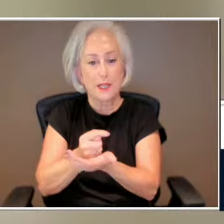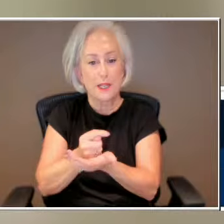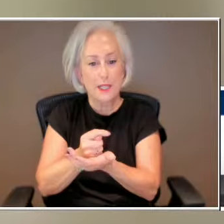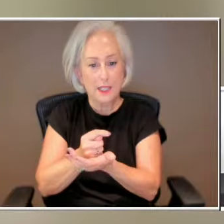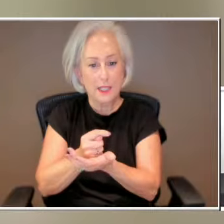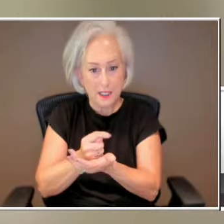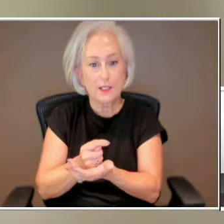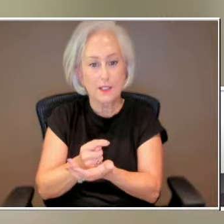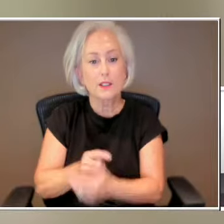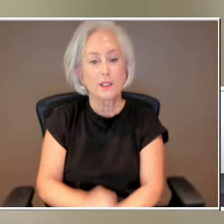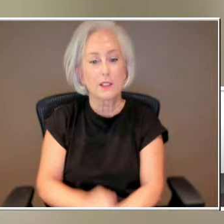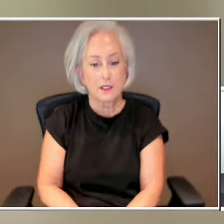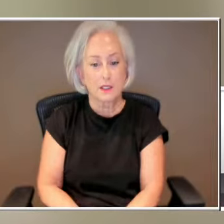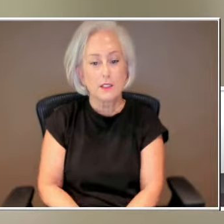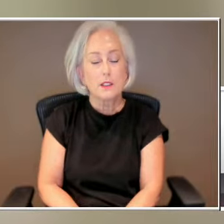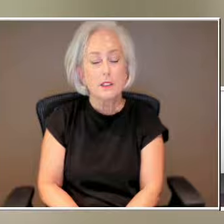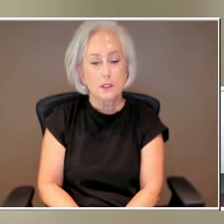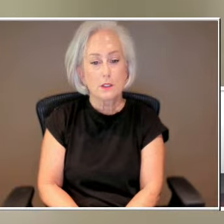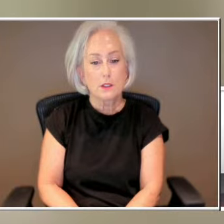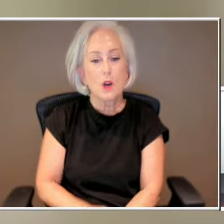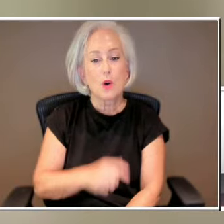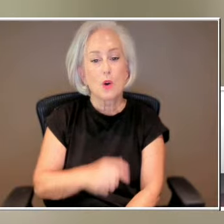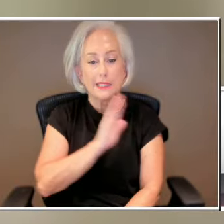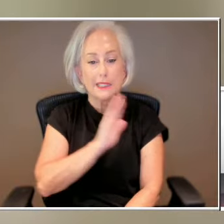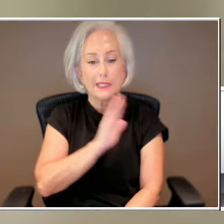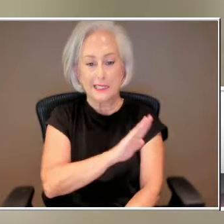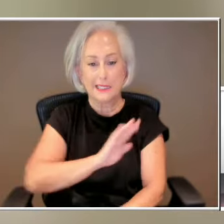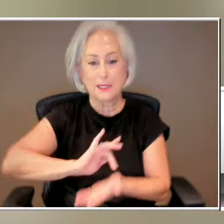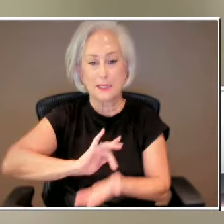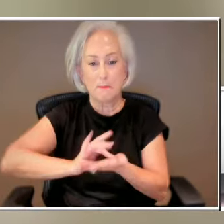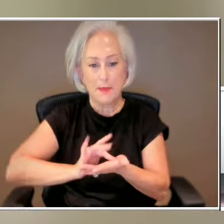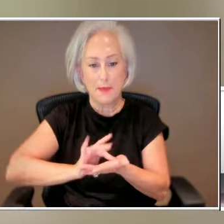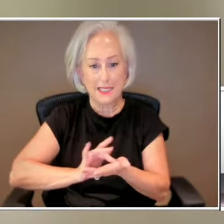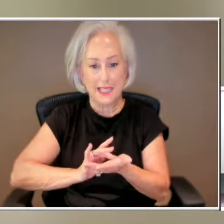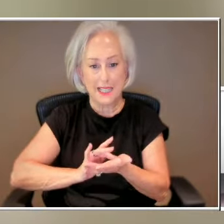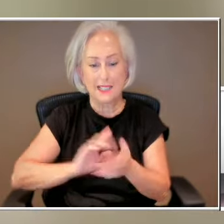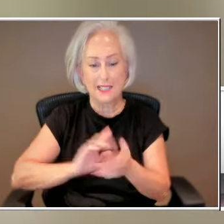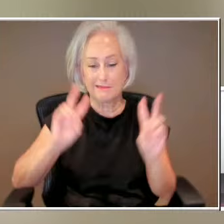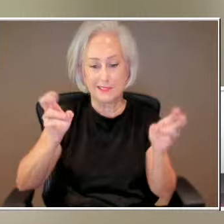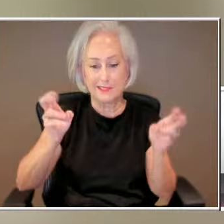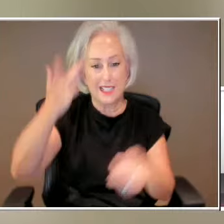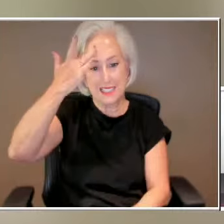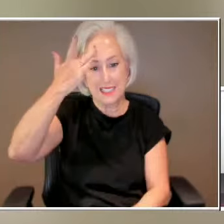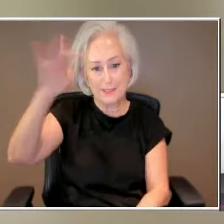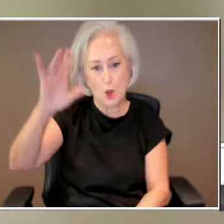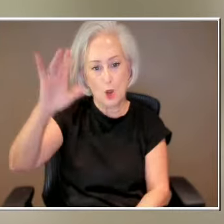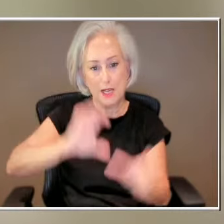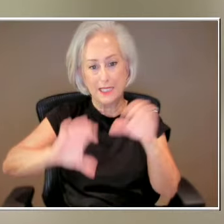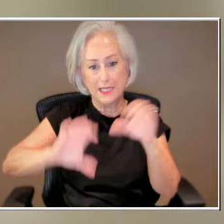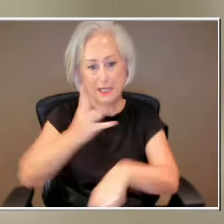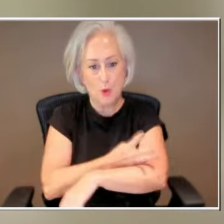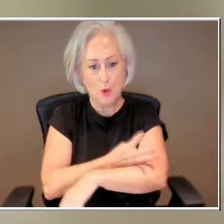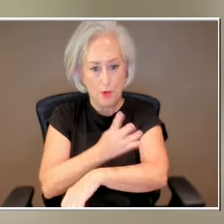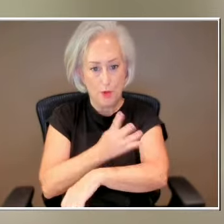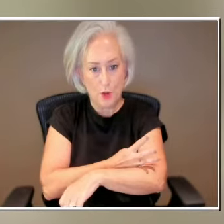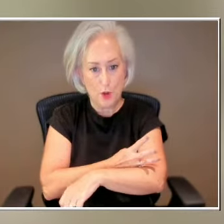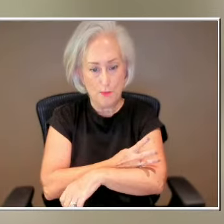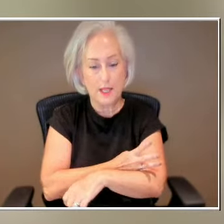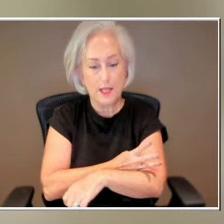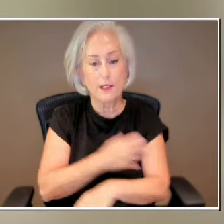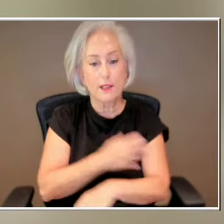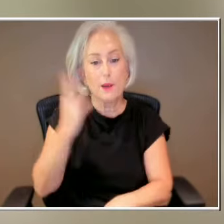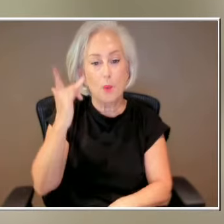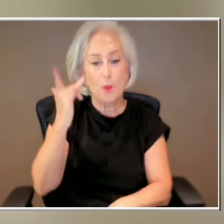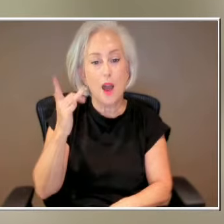trastuzumab deruxtecan, is what we call a smart chemotherapy, where the chemotherapy is attached to the HER2